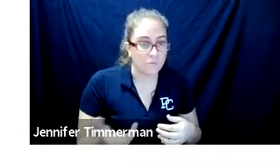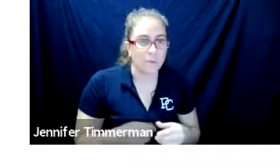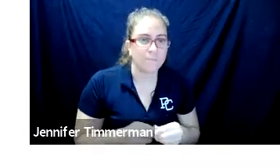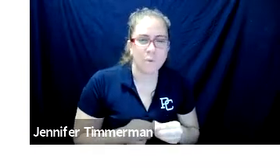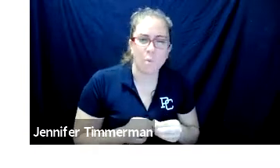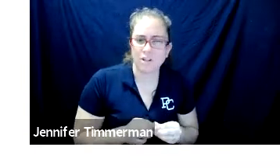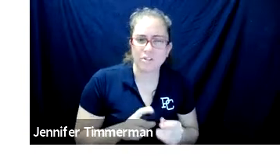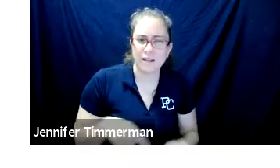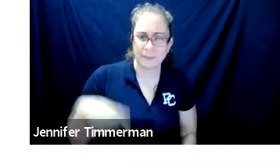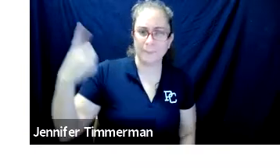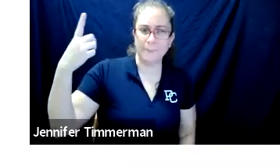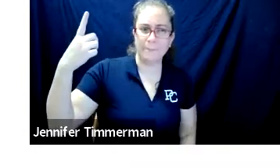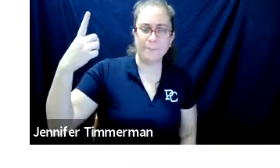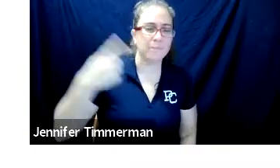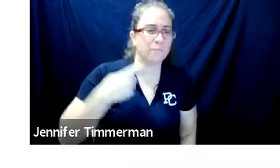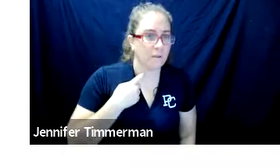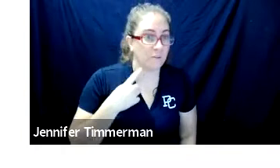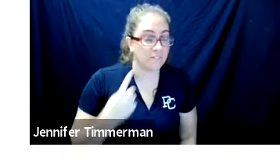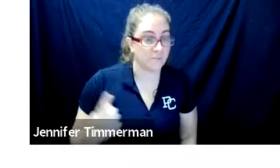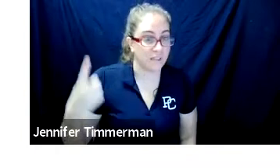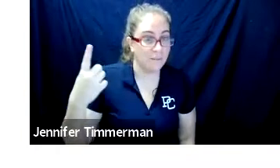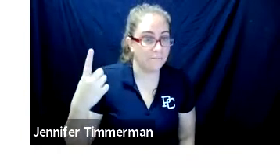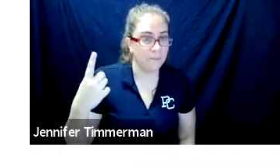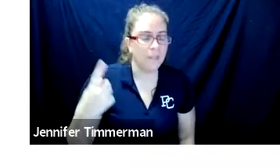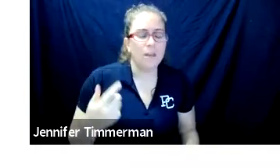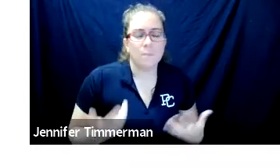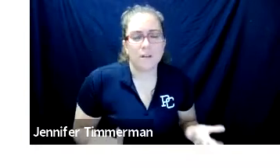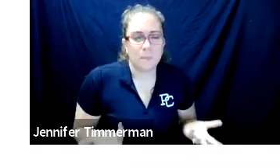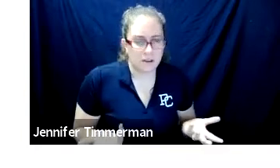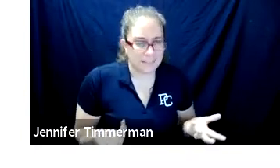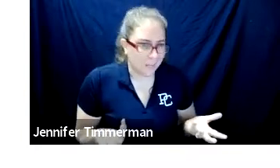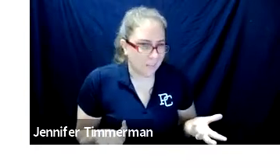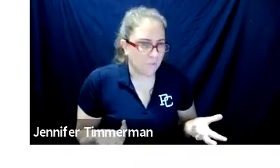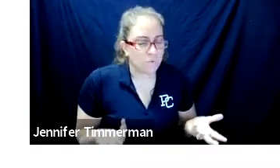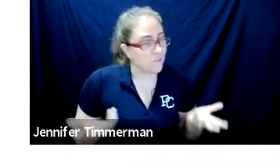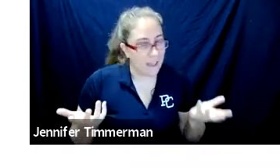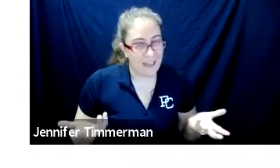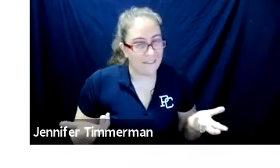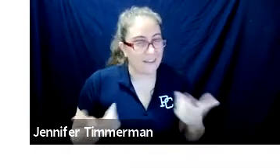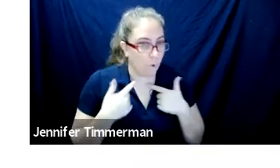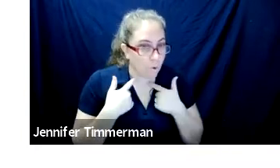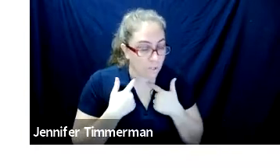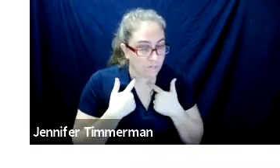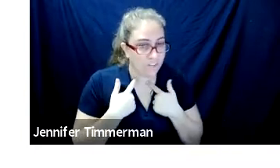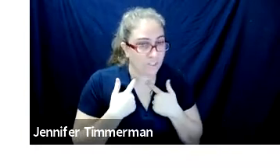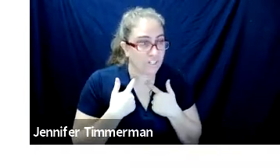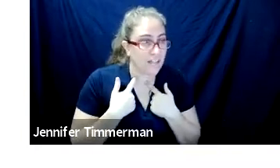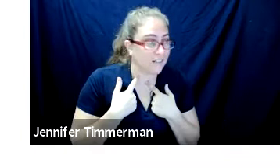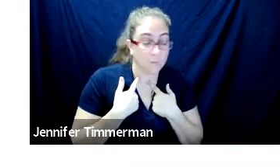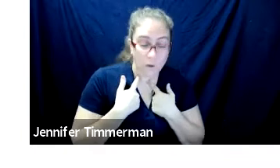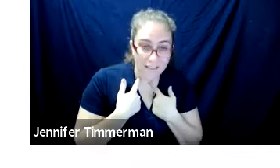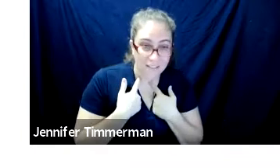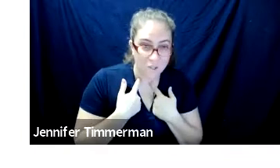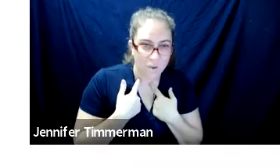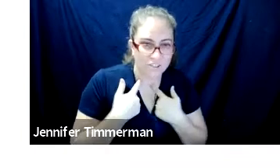English before. What is your name? Where my voice goes up. But in American Sign Language, we don't have any vocal inflection to tell